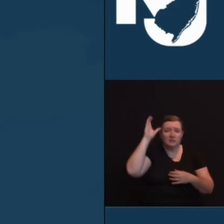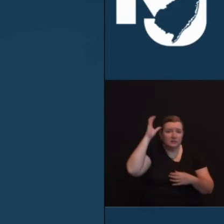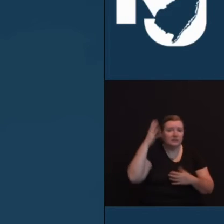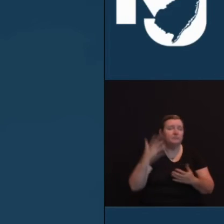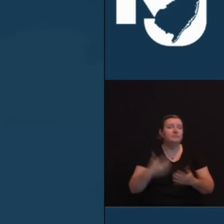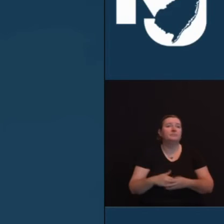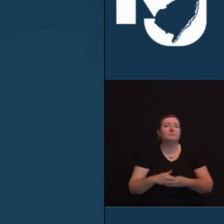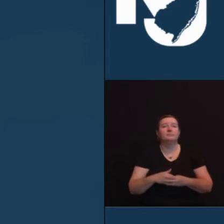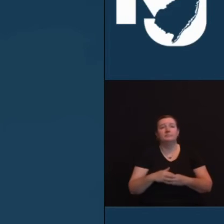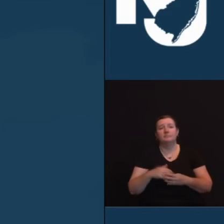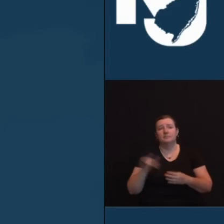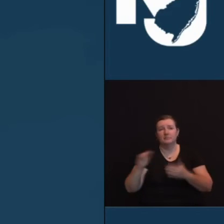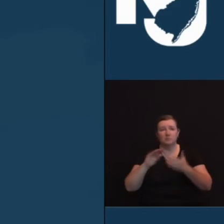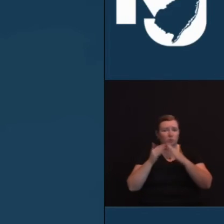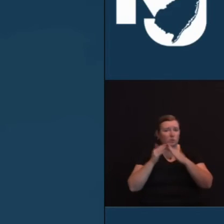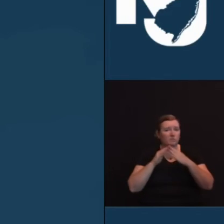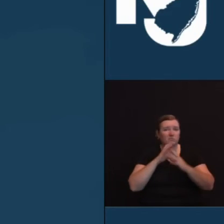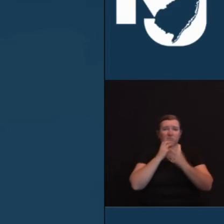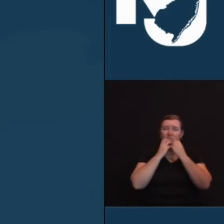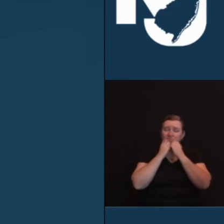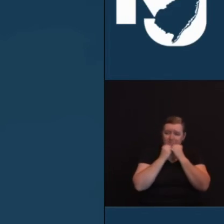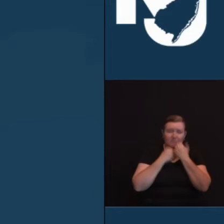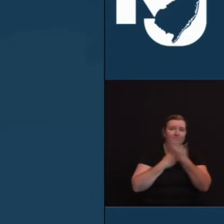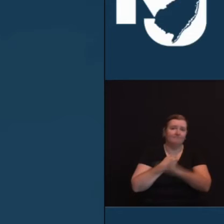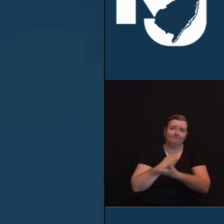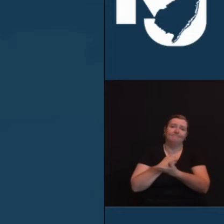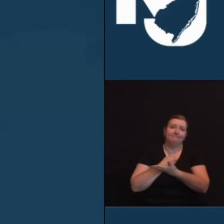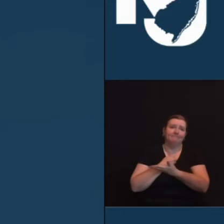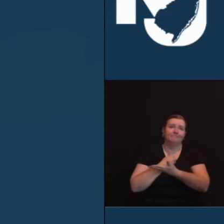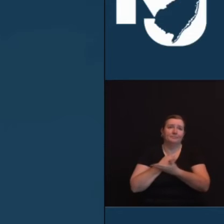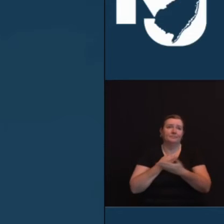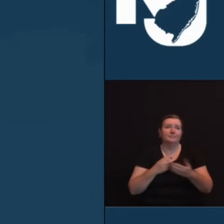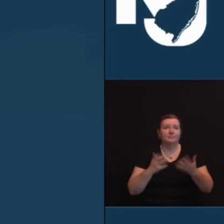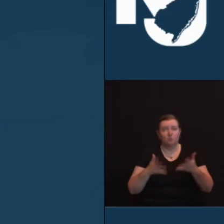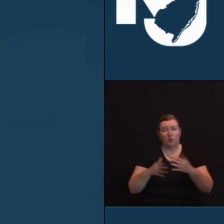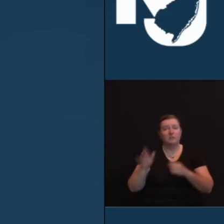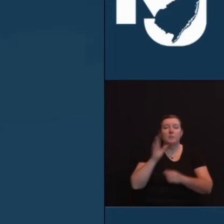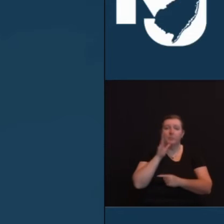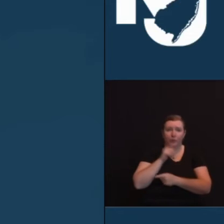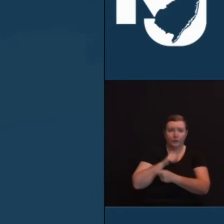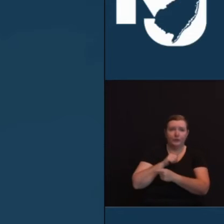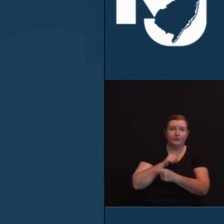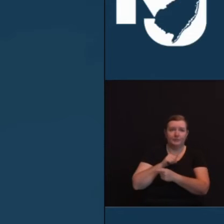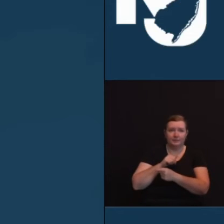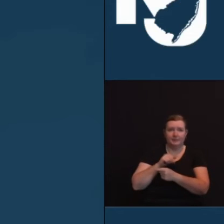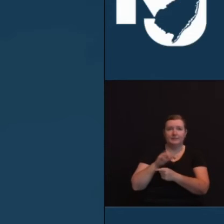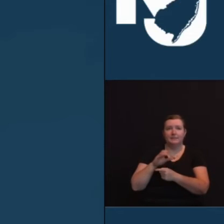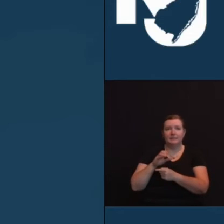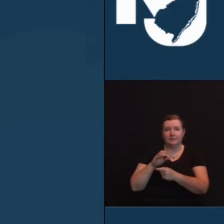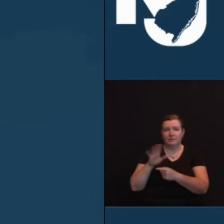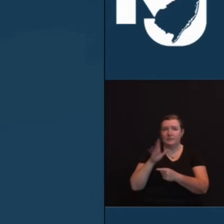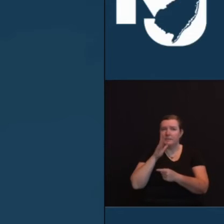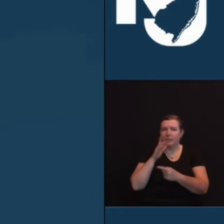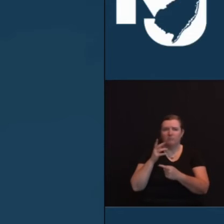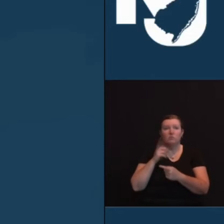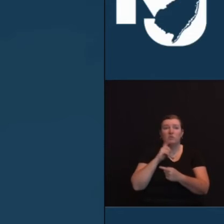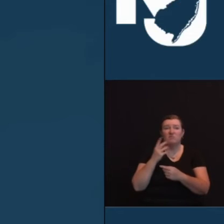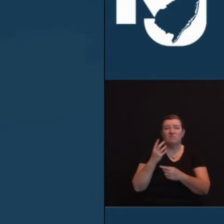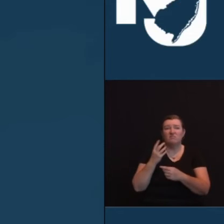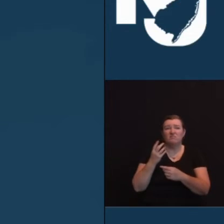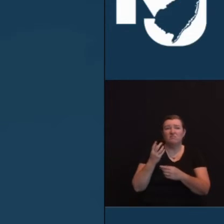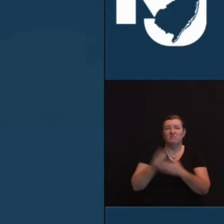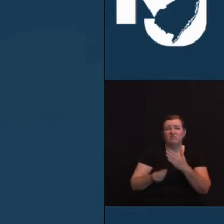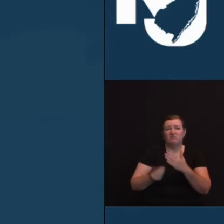his community. I had the great honor of speaking to his mom, Sandy, who also lost her mother in January, unrelated to